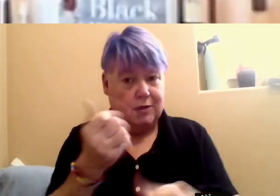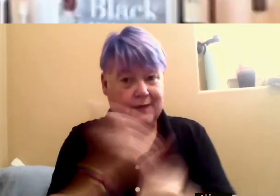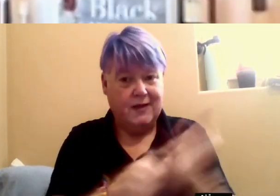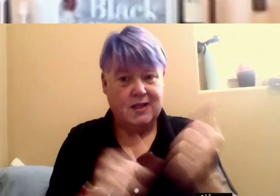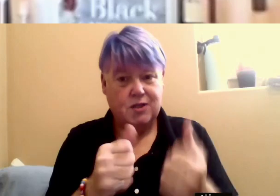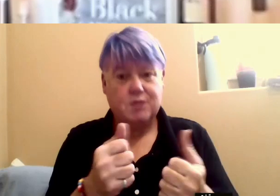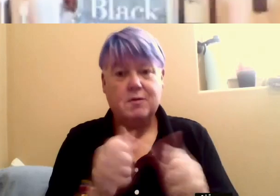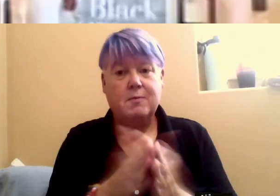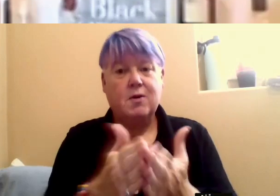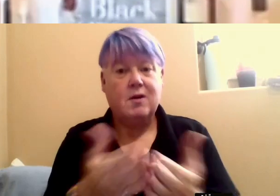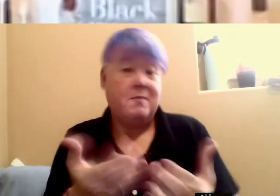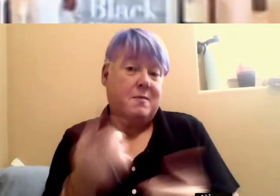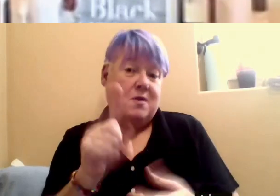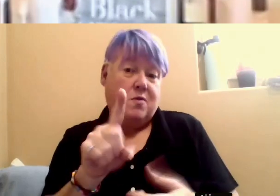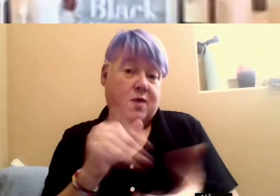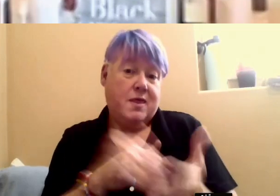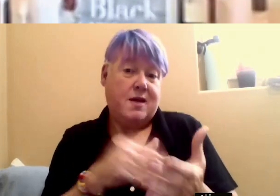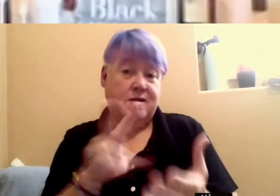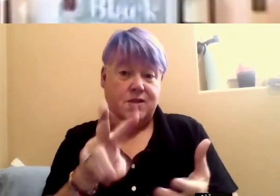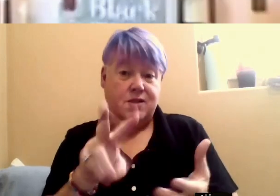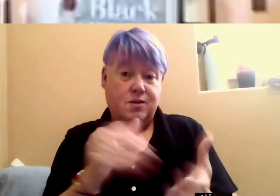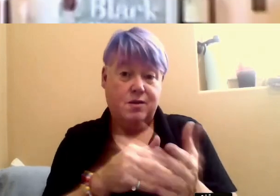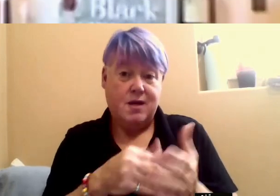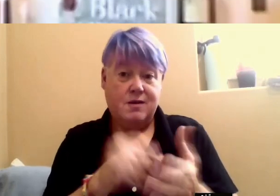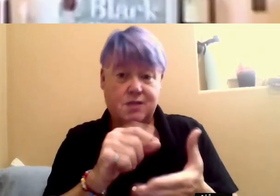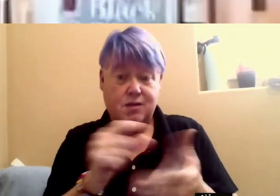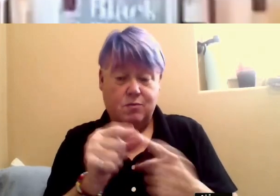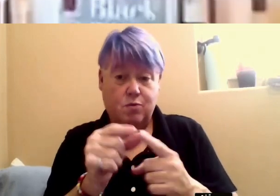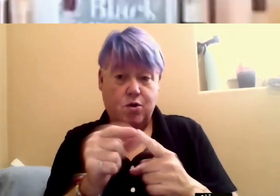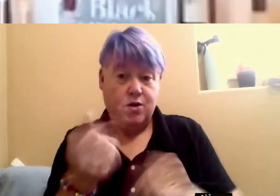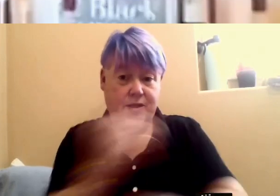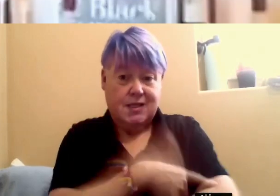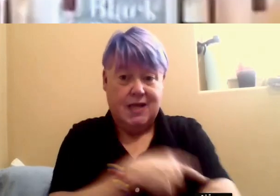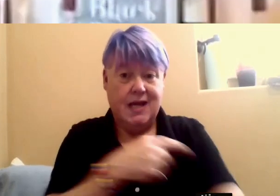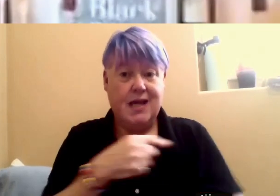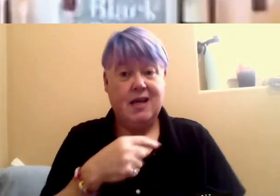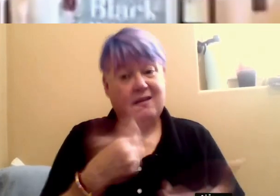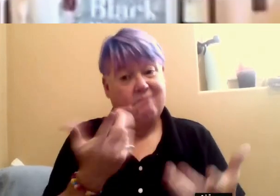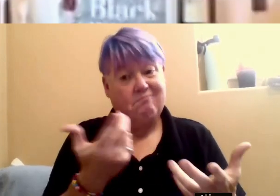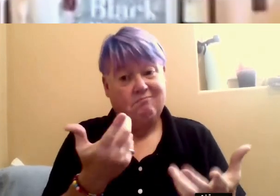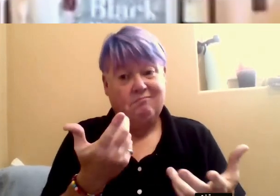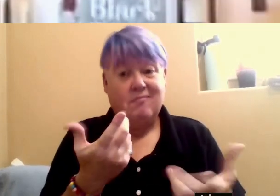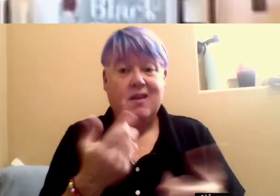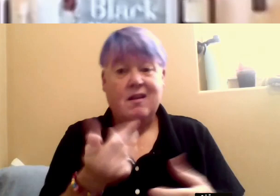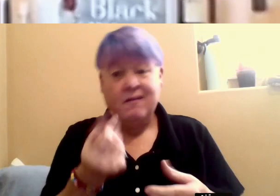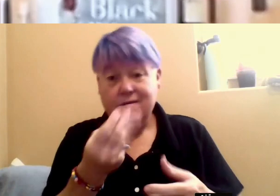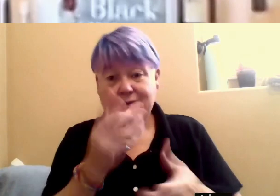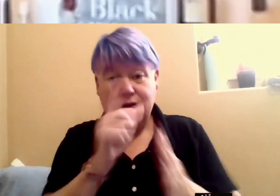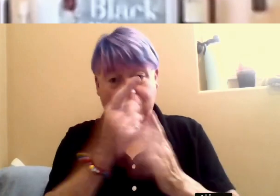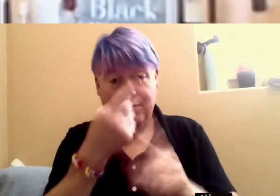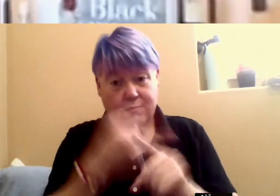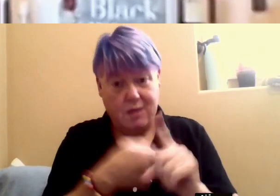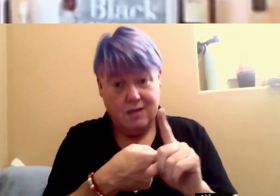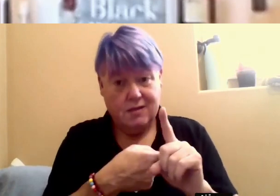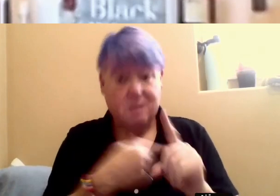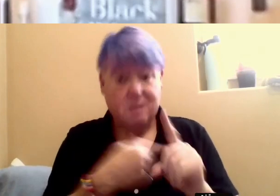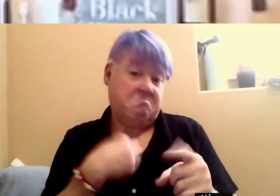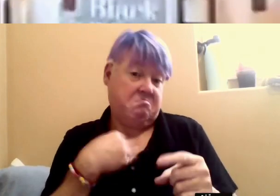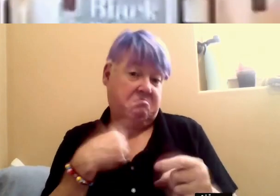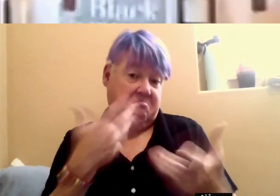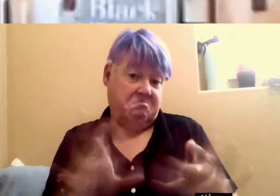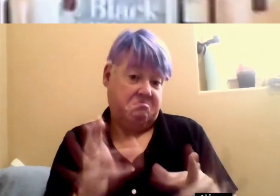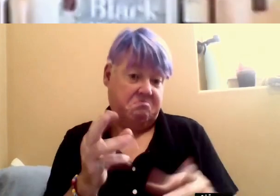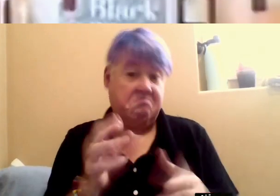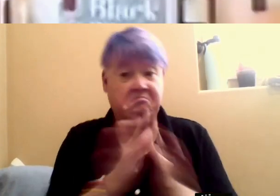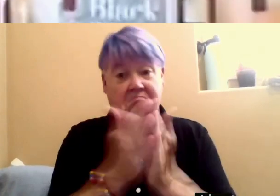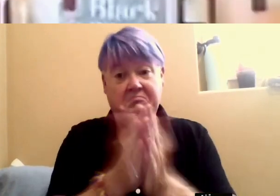I'll write maybe 1,000, 2,000 words a day if I'm working on a novel. And that means in a couple of months, I'll have a book written. And